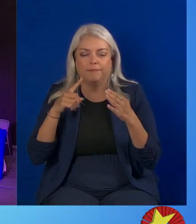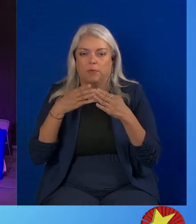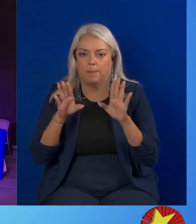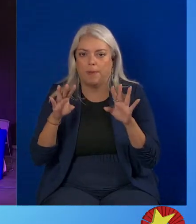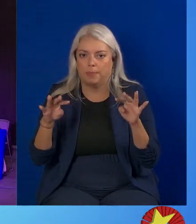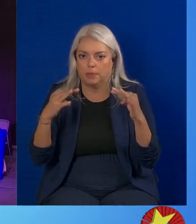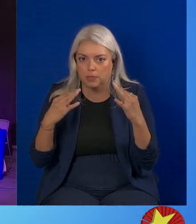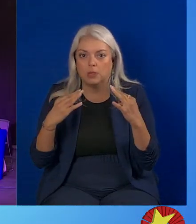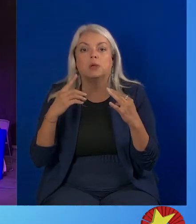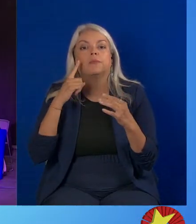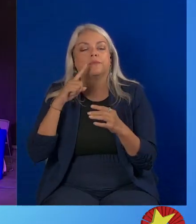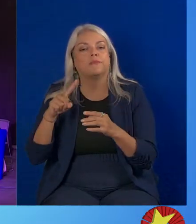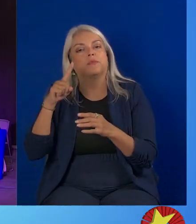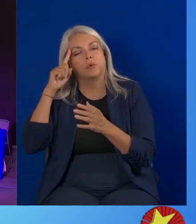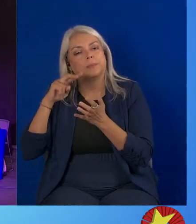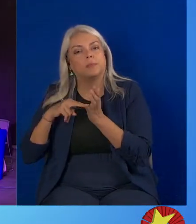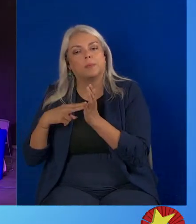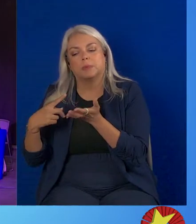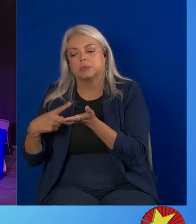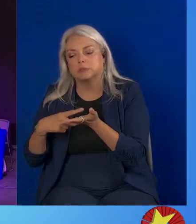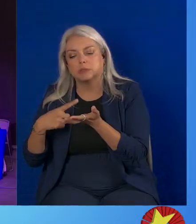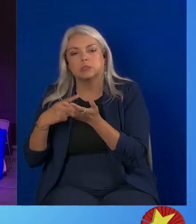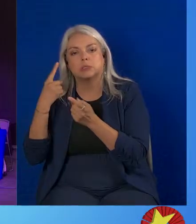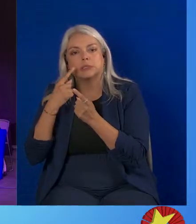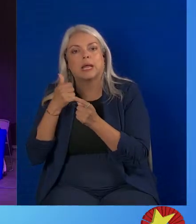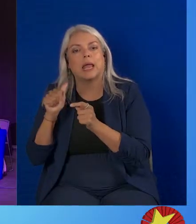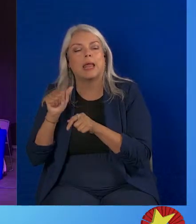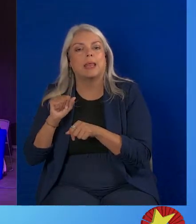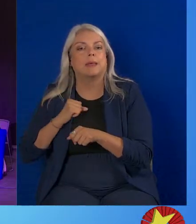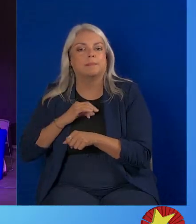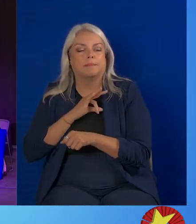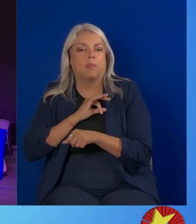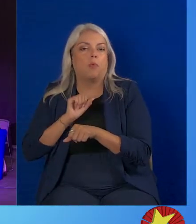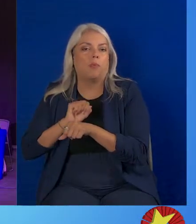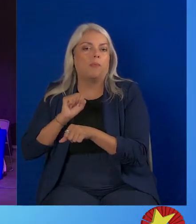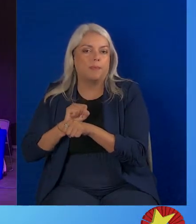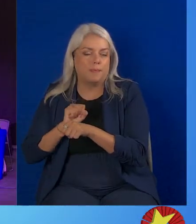of discussion and consideration of employment matters